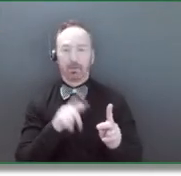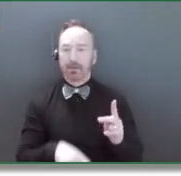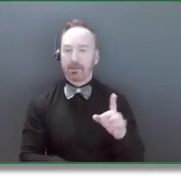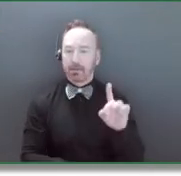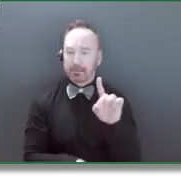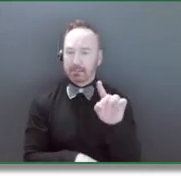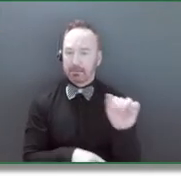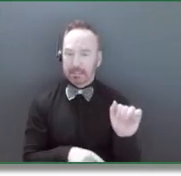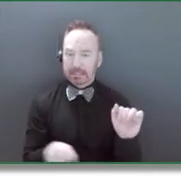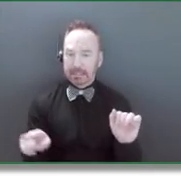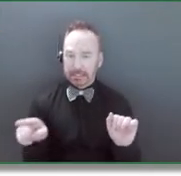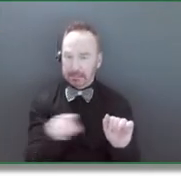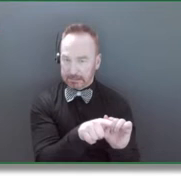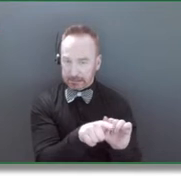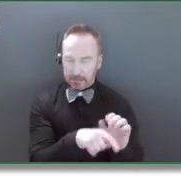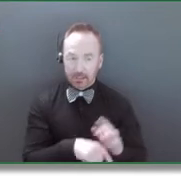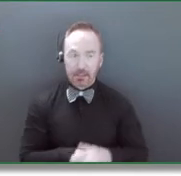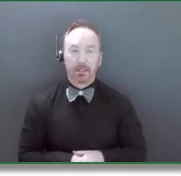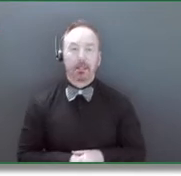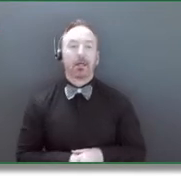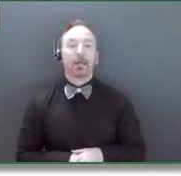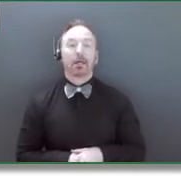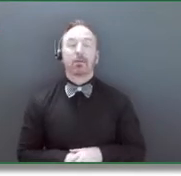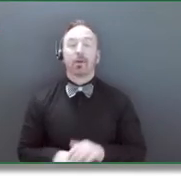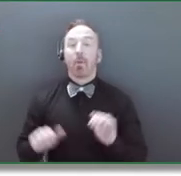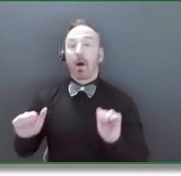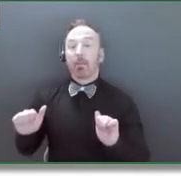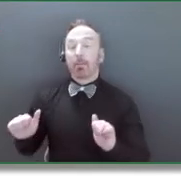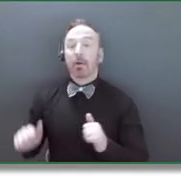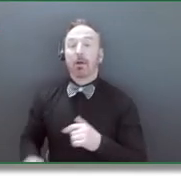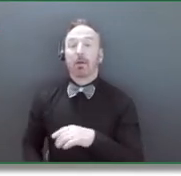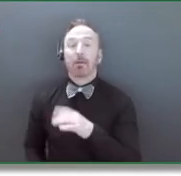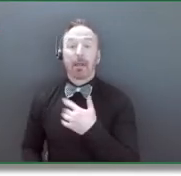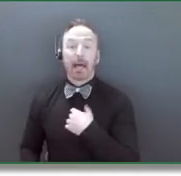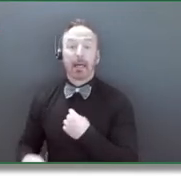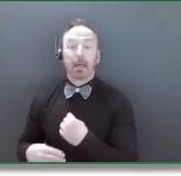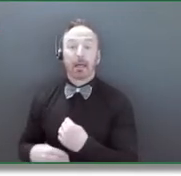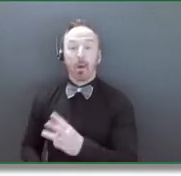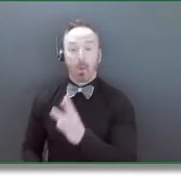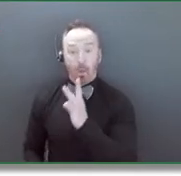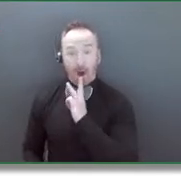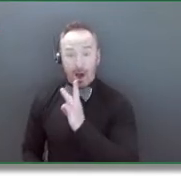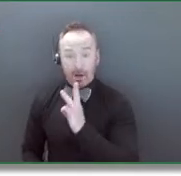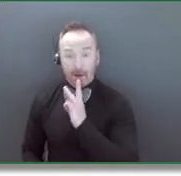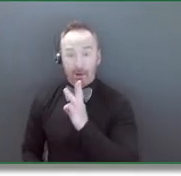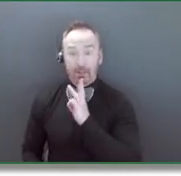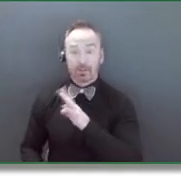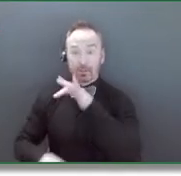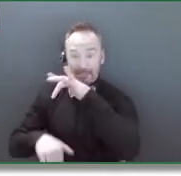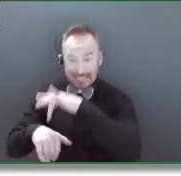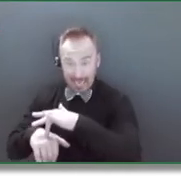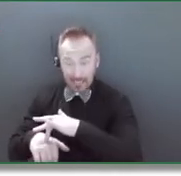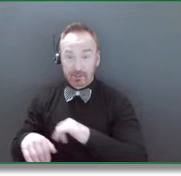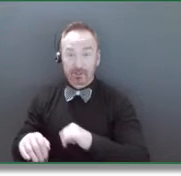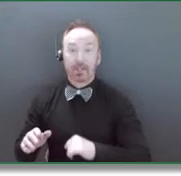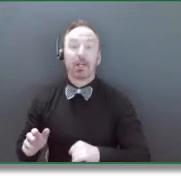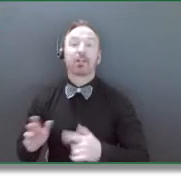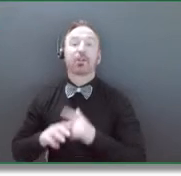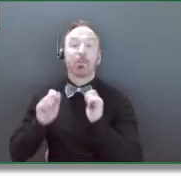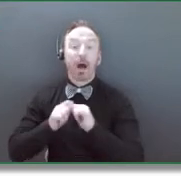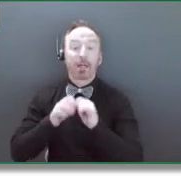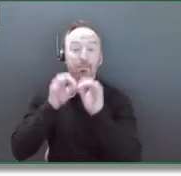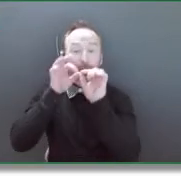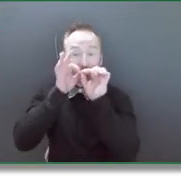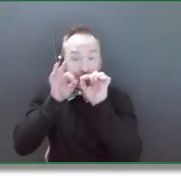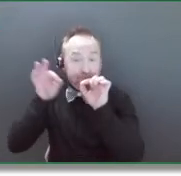getting back into the ocean pool to doing snorkeling and scuba diving licenses